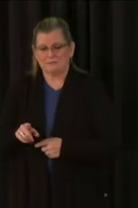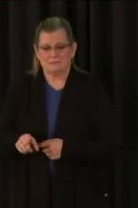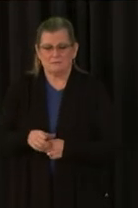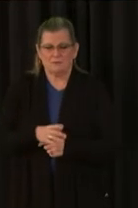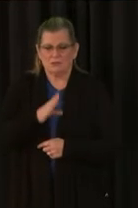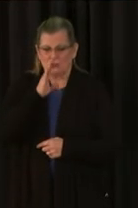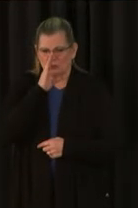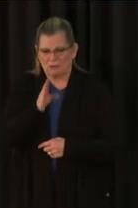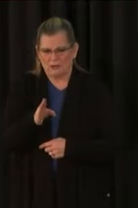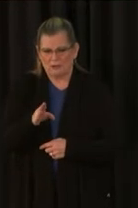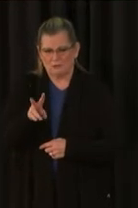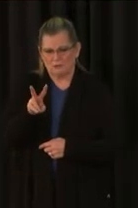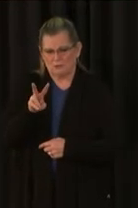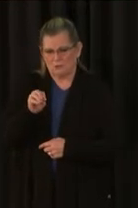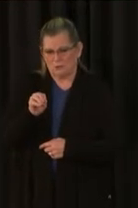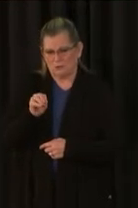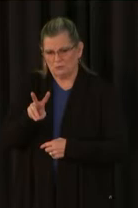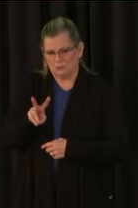at